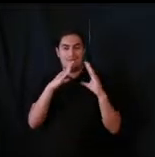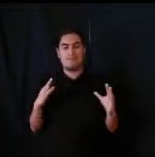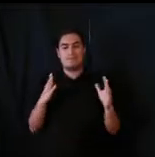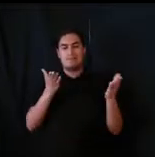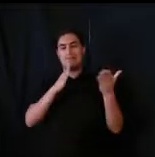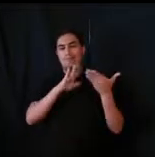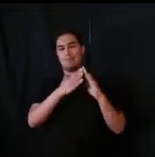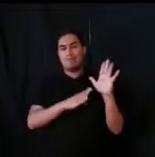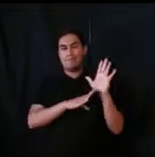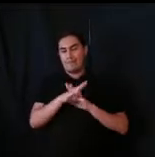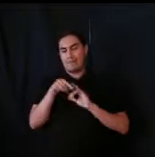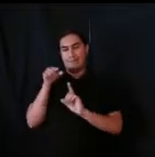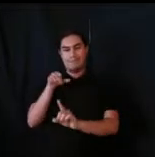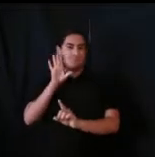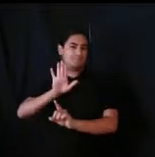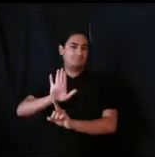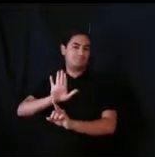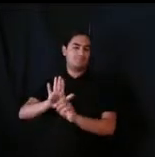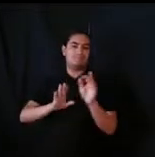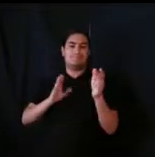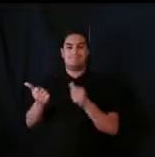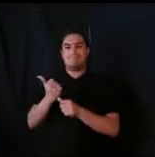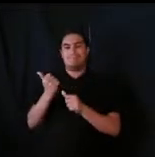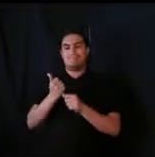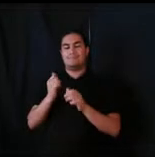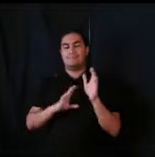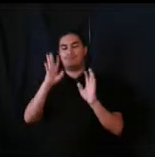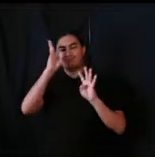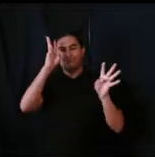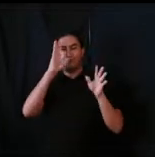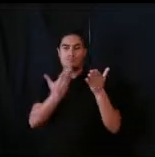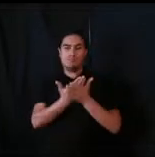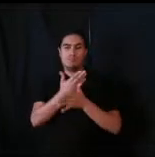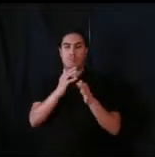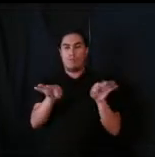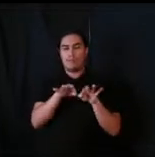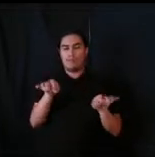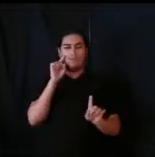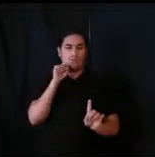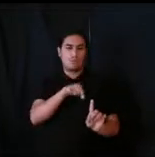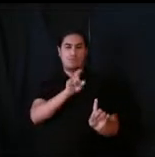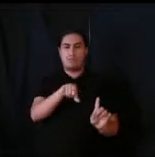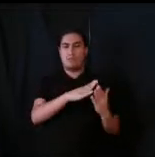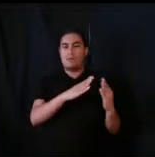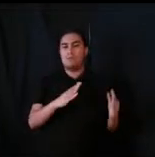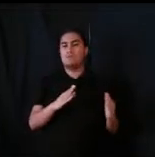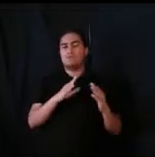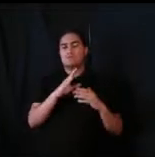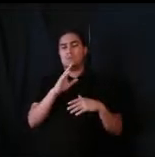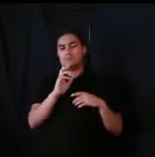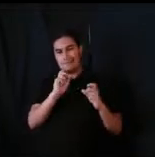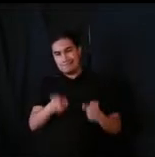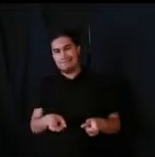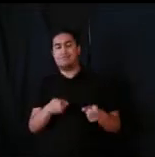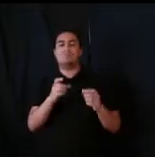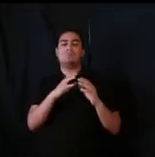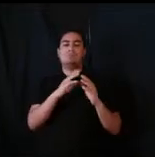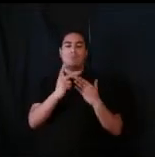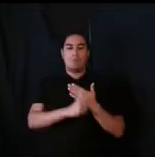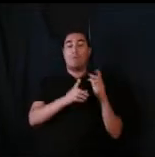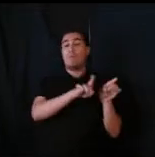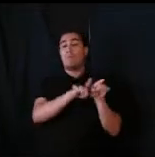development for his assistance in developing new language related to the state's pro housing designation program i would also like